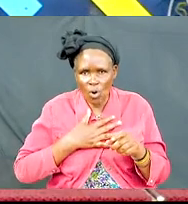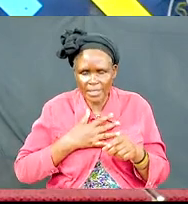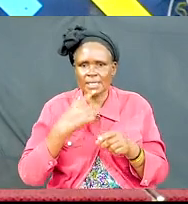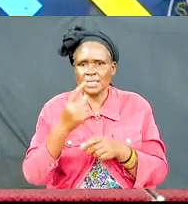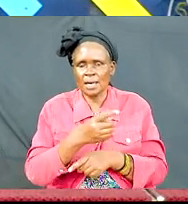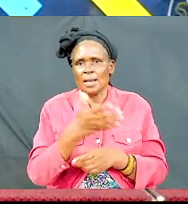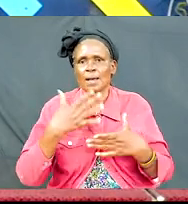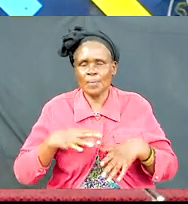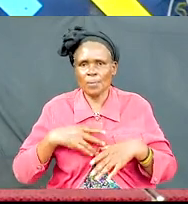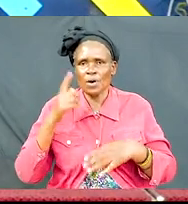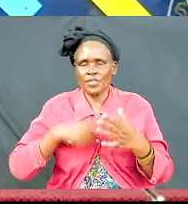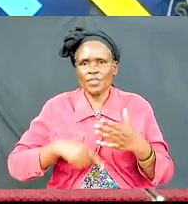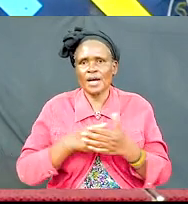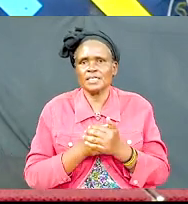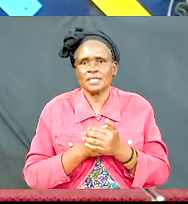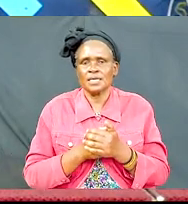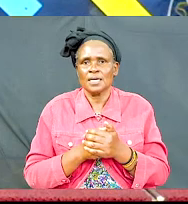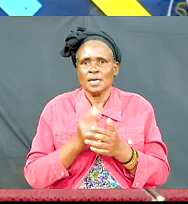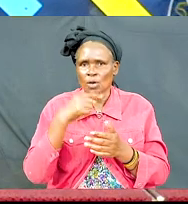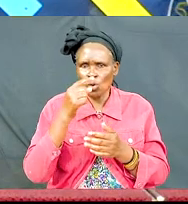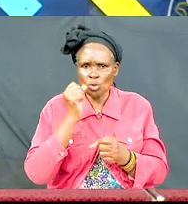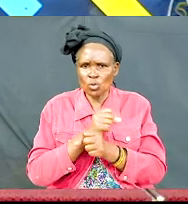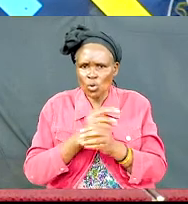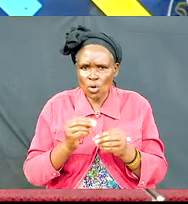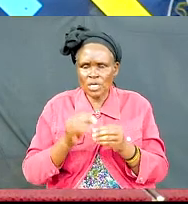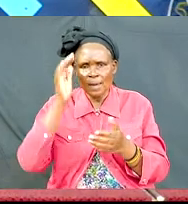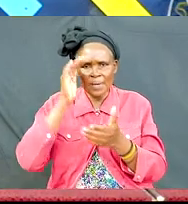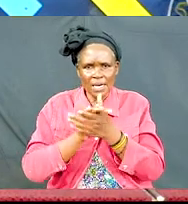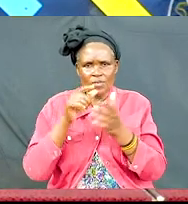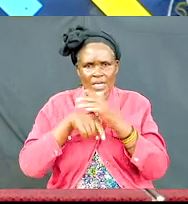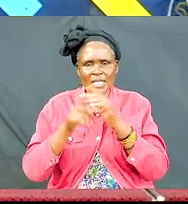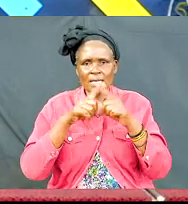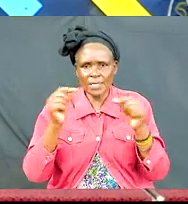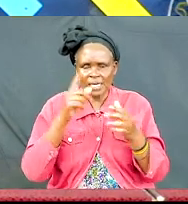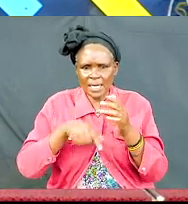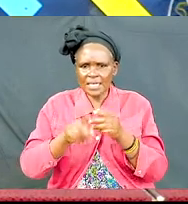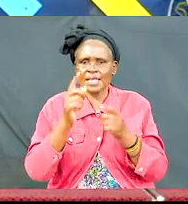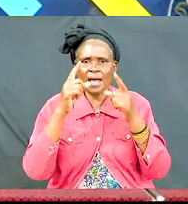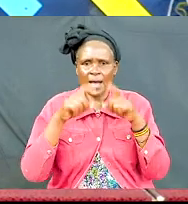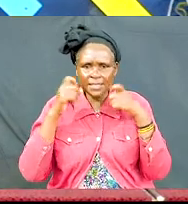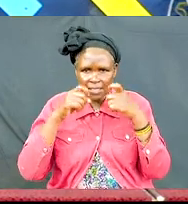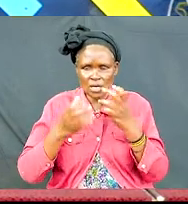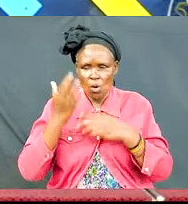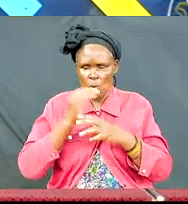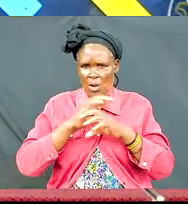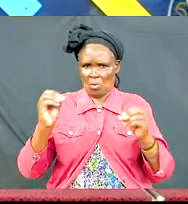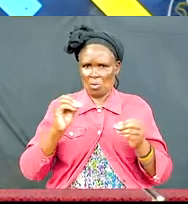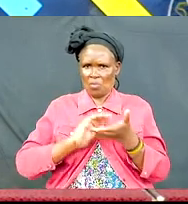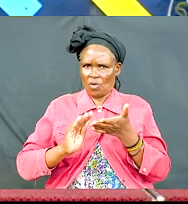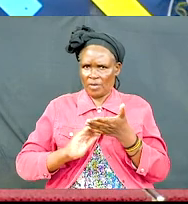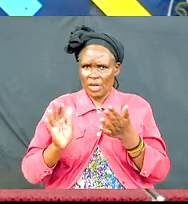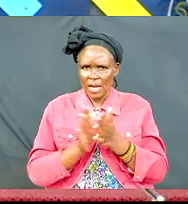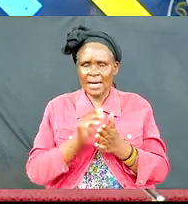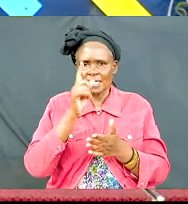people that did not believe in the message that their sins were not forgiven and that